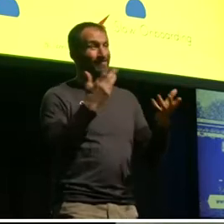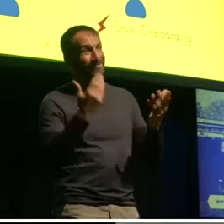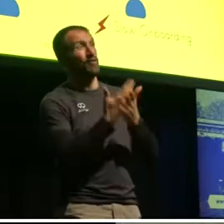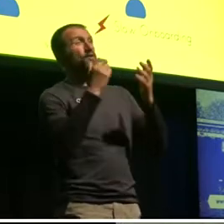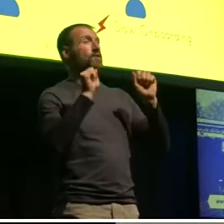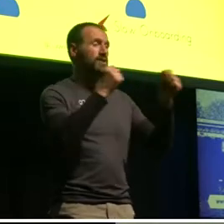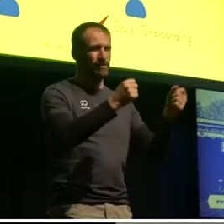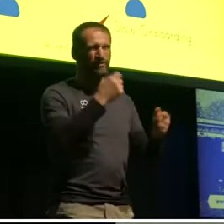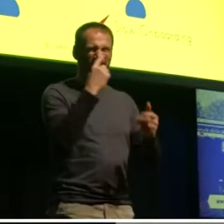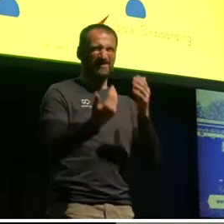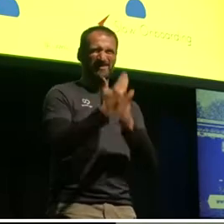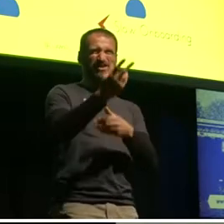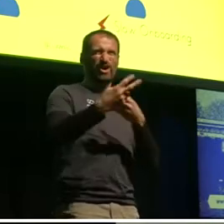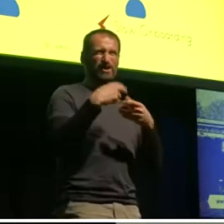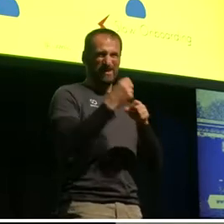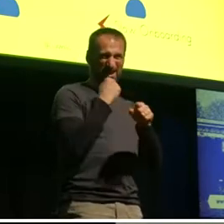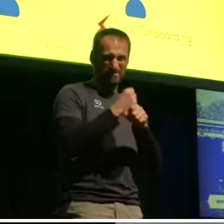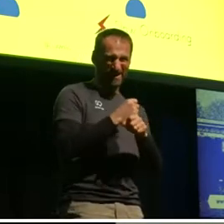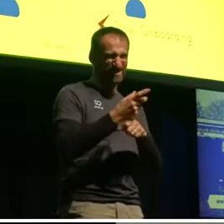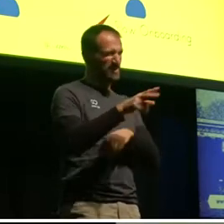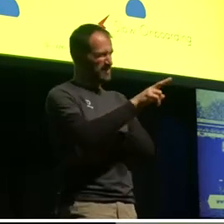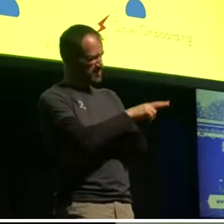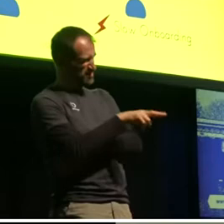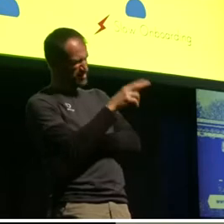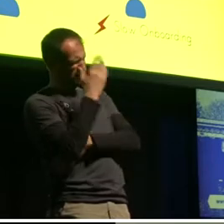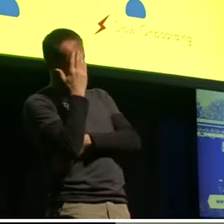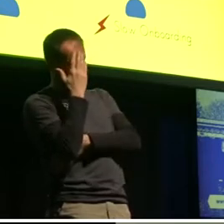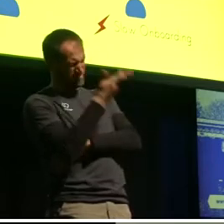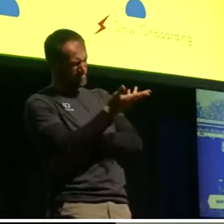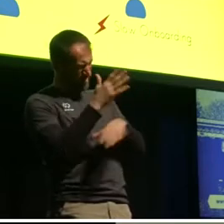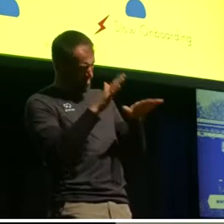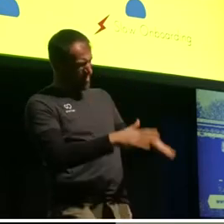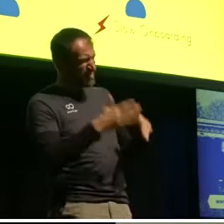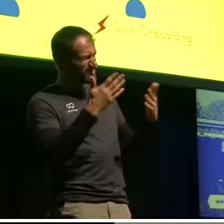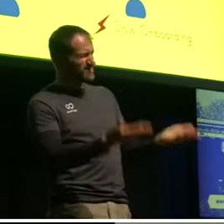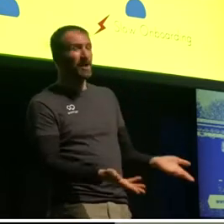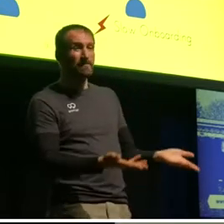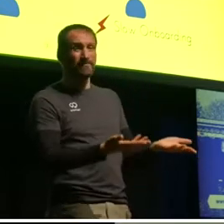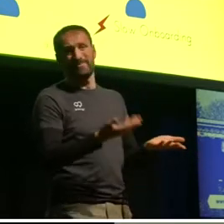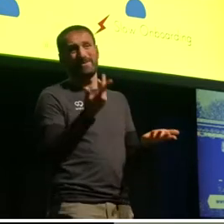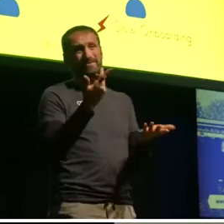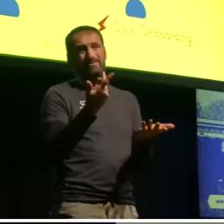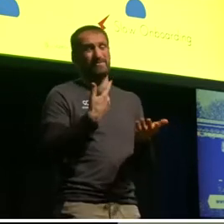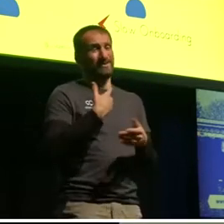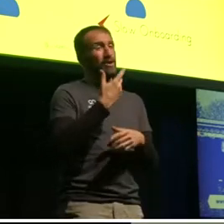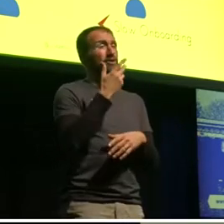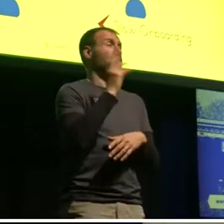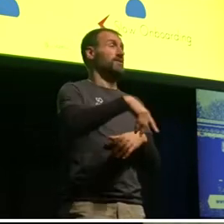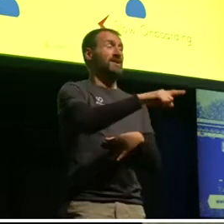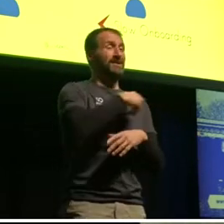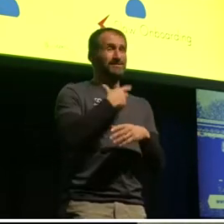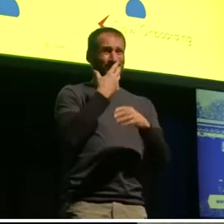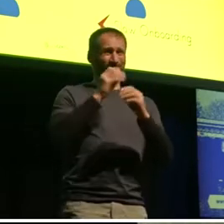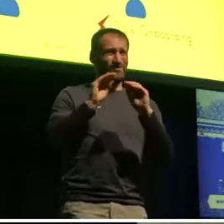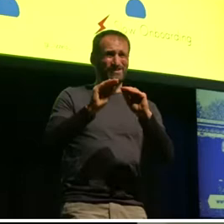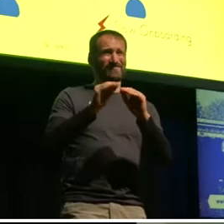look at this, first, it's slow. They don't even really want to teach anybody anymore how this is working, because